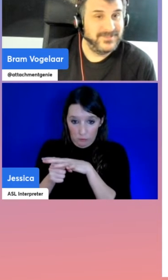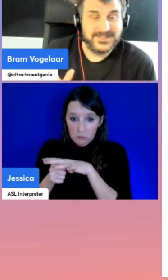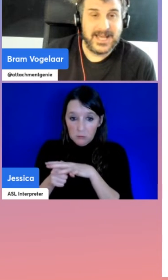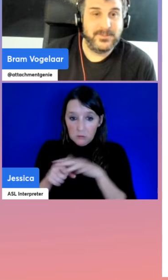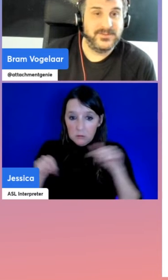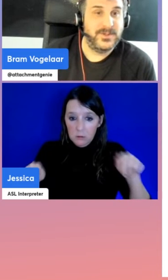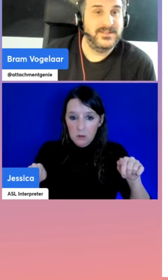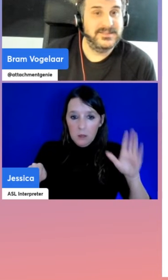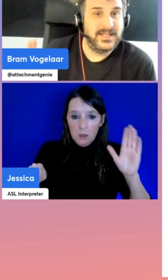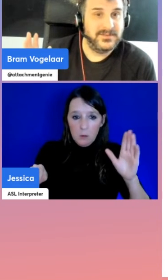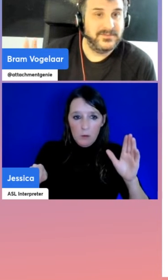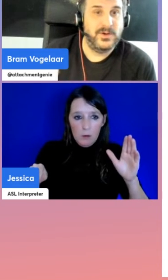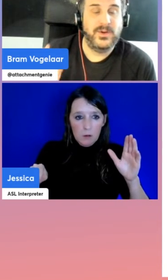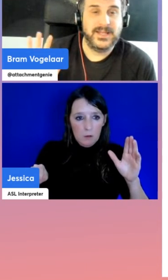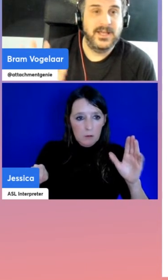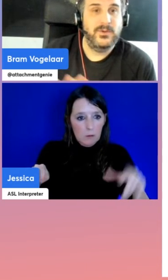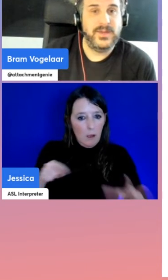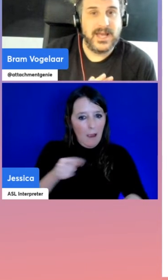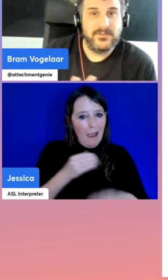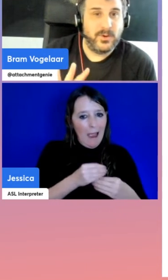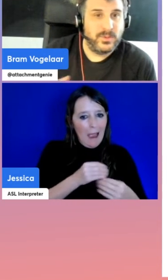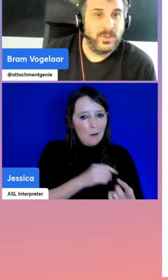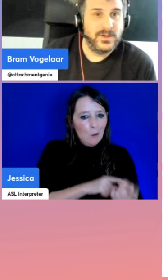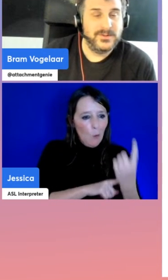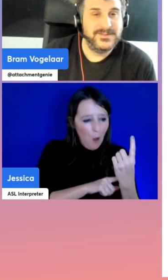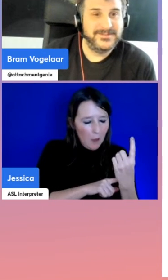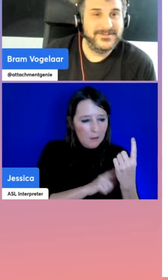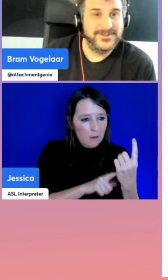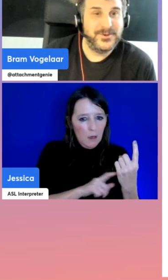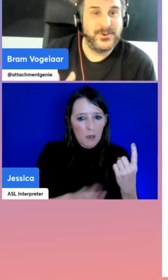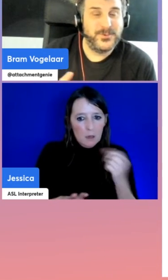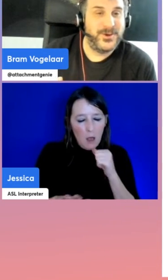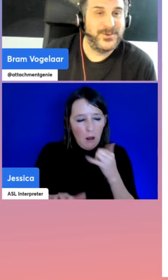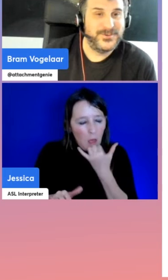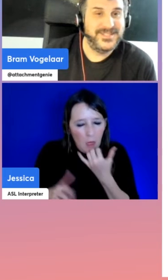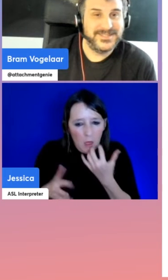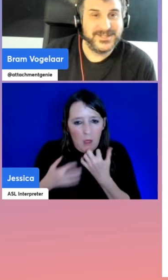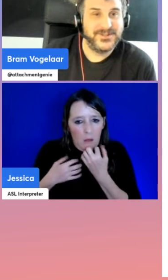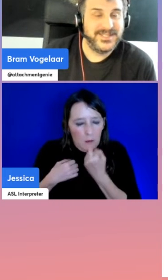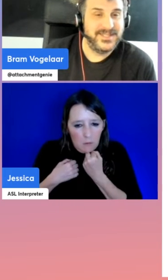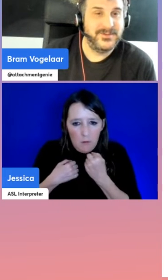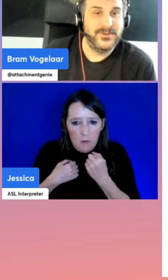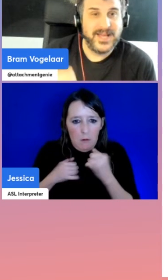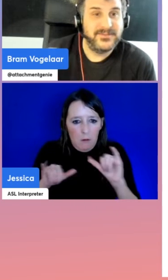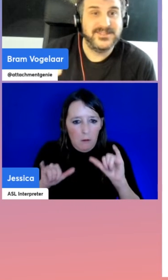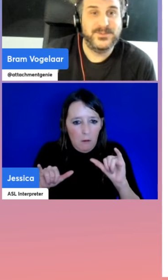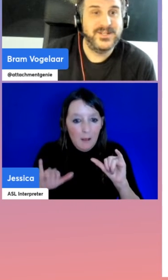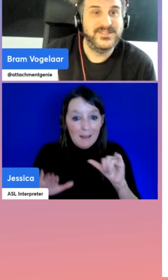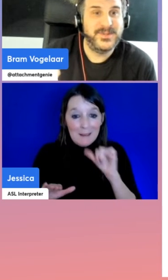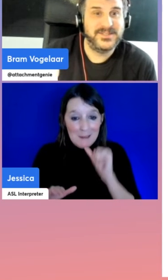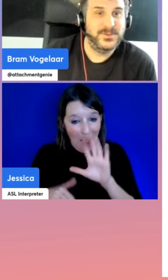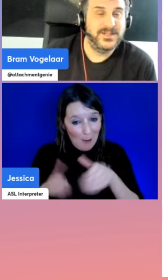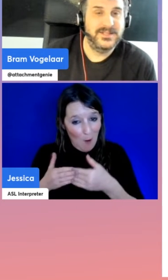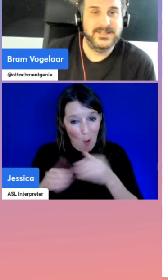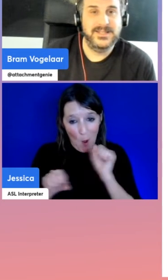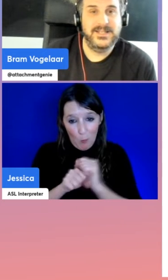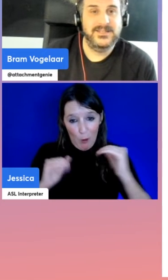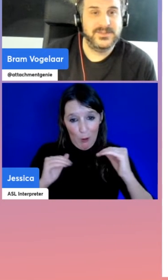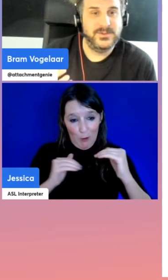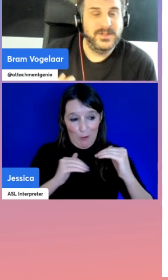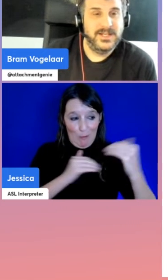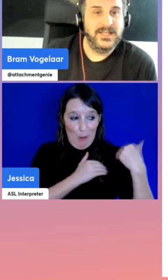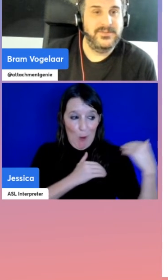1. It's n plus 1 instead of, oh wait, we have all workloads. Not all workload regions are created equal. We have this one special one.